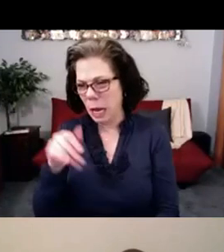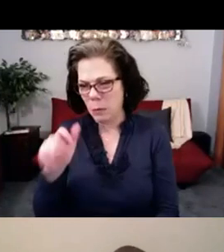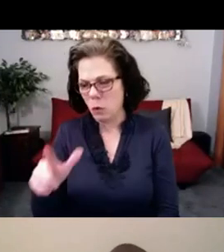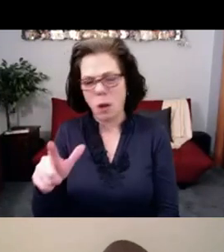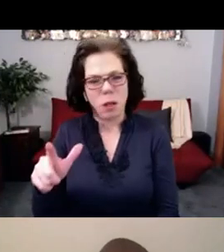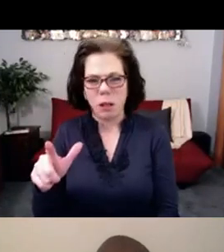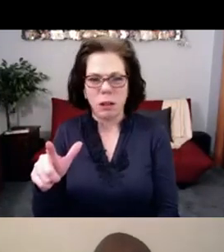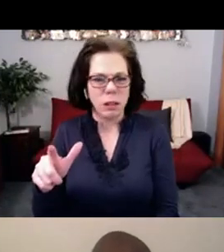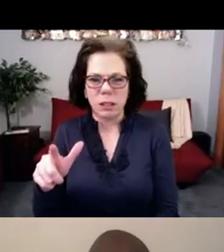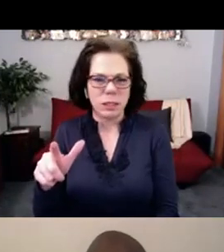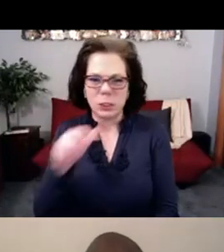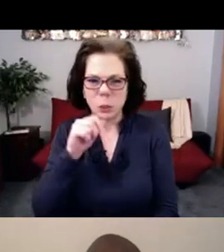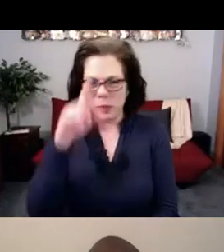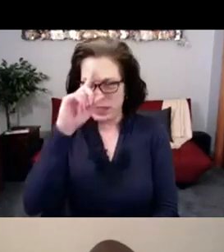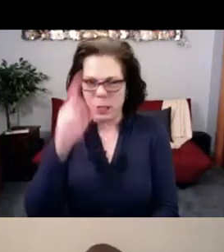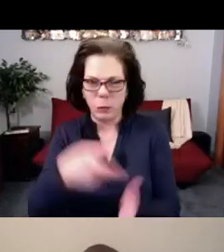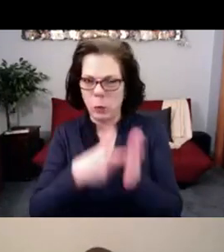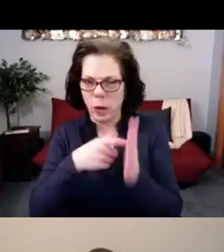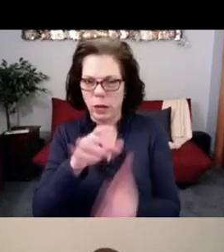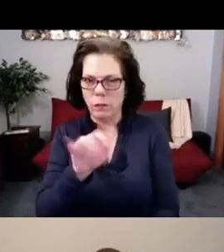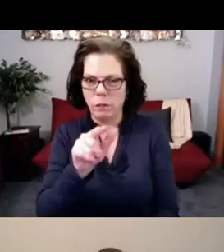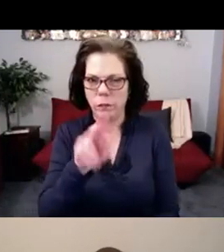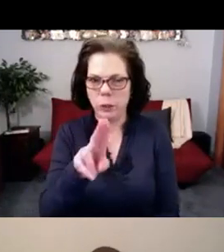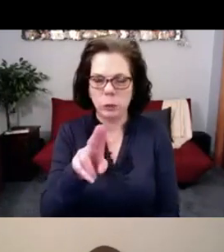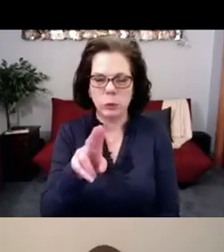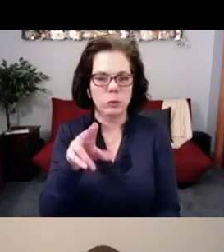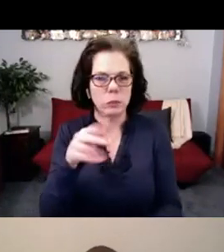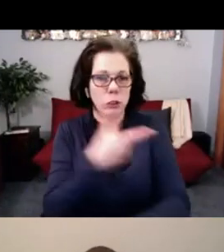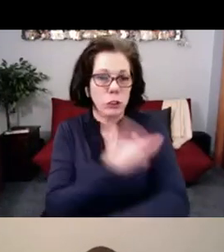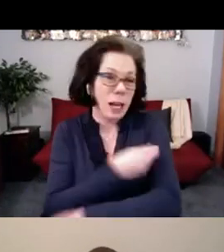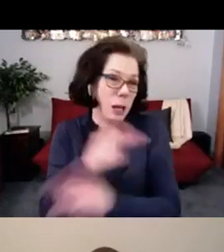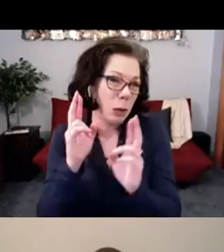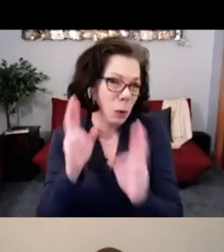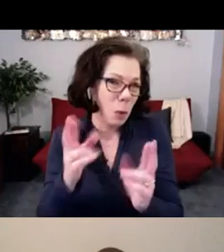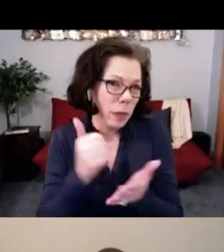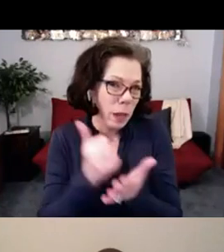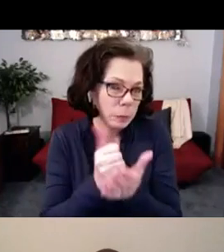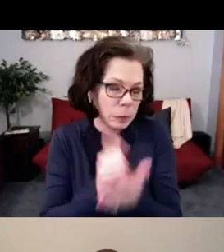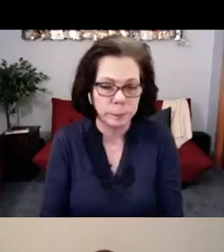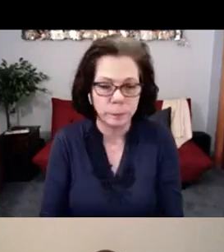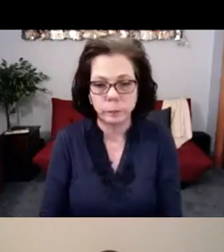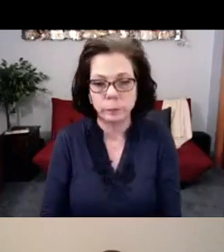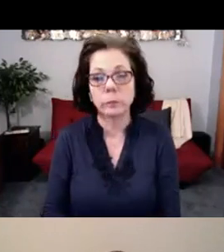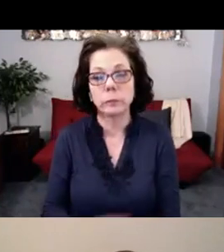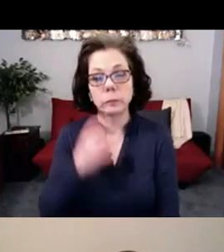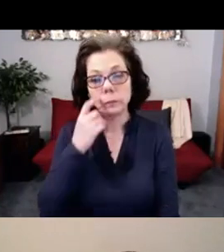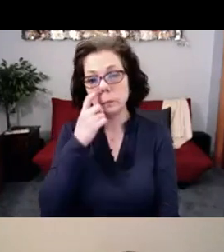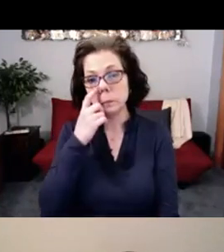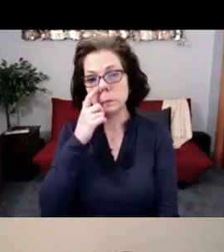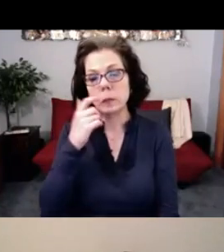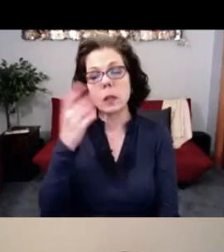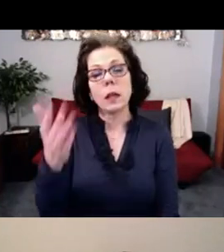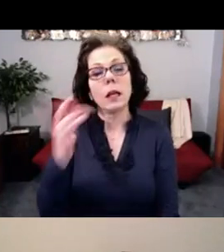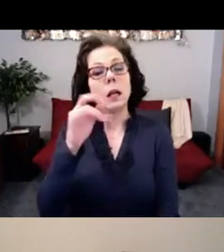symptoms. I hope that's helpful. Now, the way that works, as we're understanding it from the